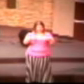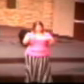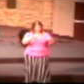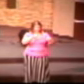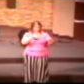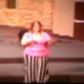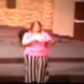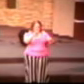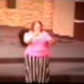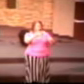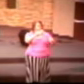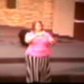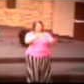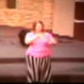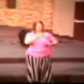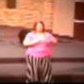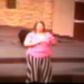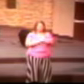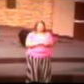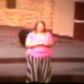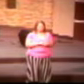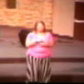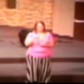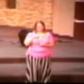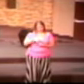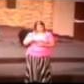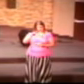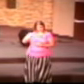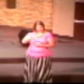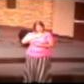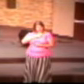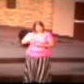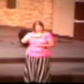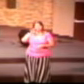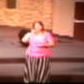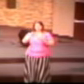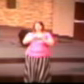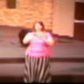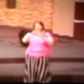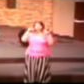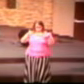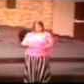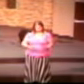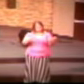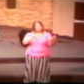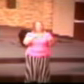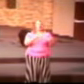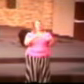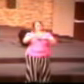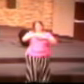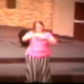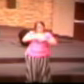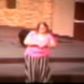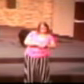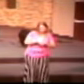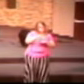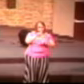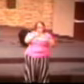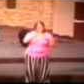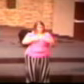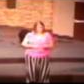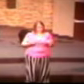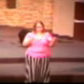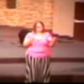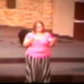I find my people. This is where I find my identity. This is where I root who I